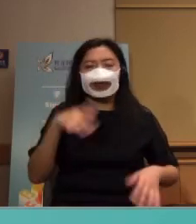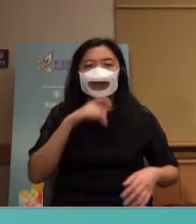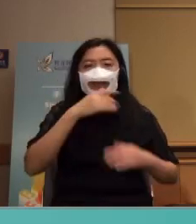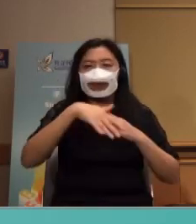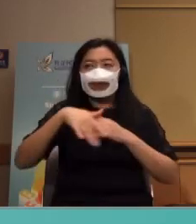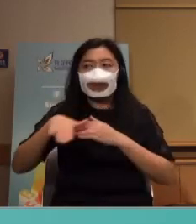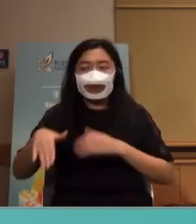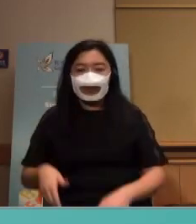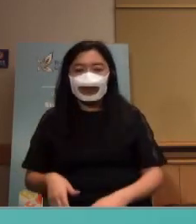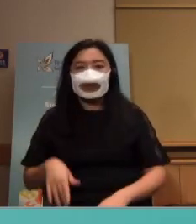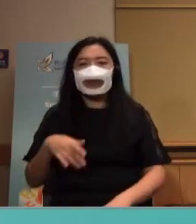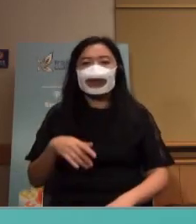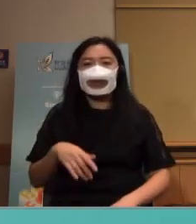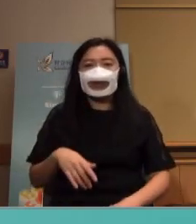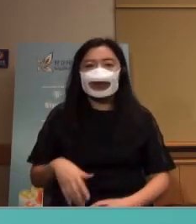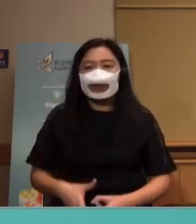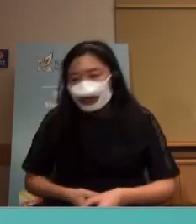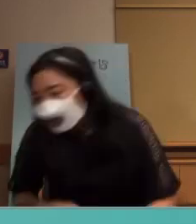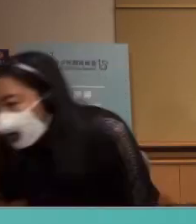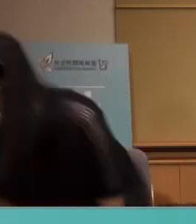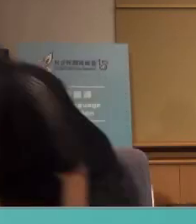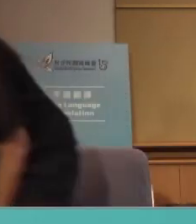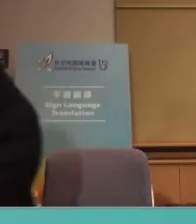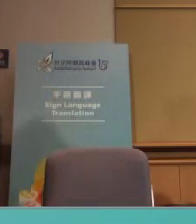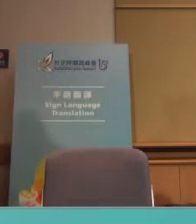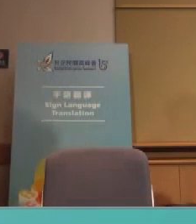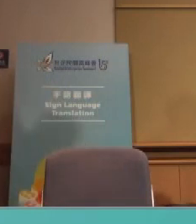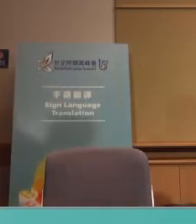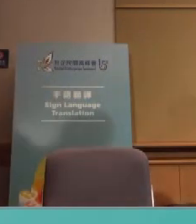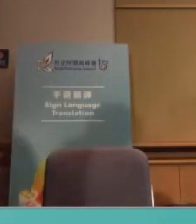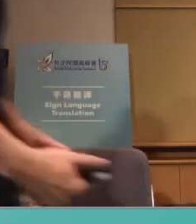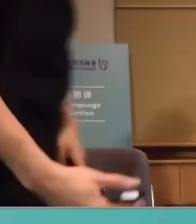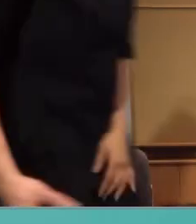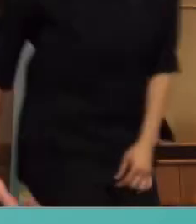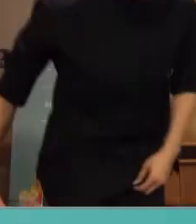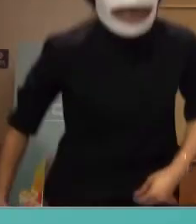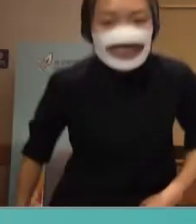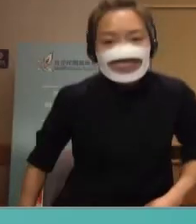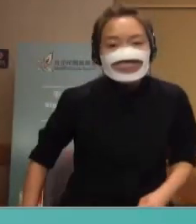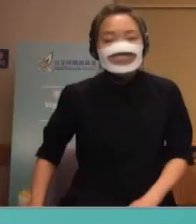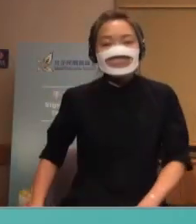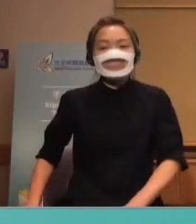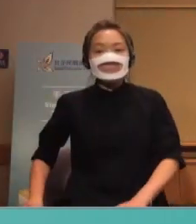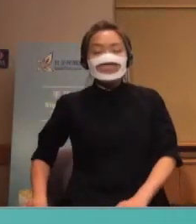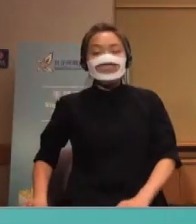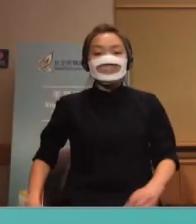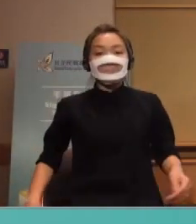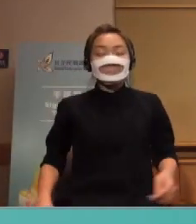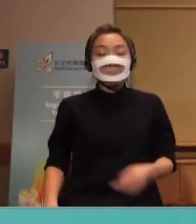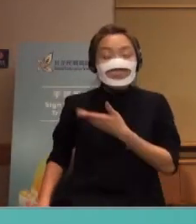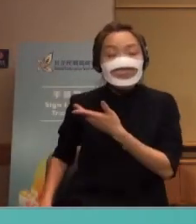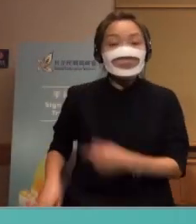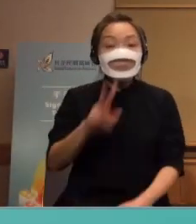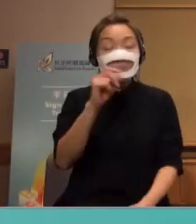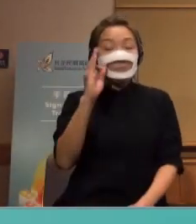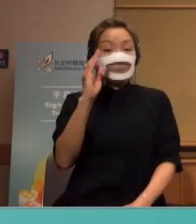don't ask me to buy an NFT. I said, what? This is just an NFT, right? This is like crypto or whatever.